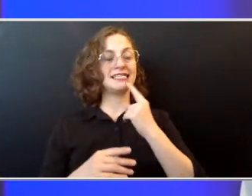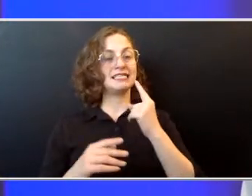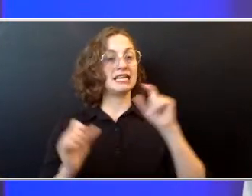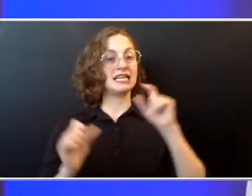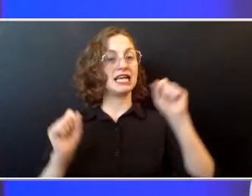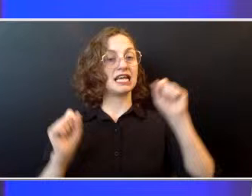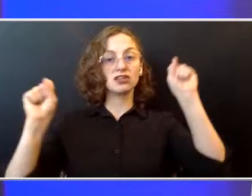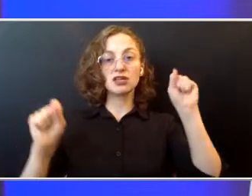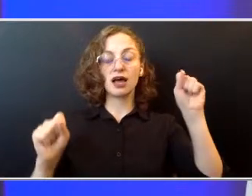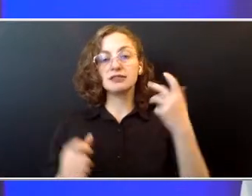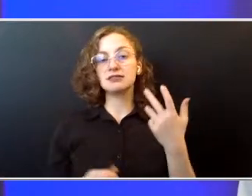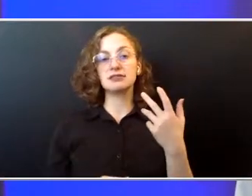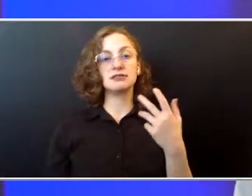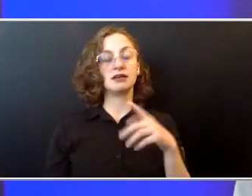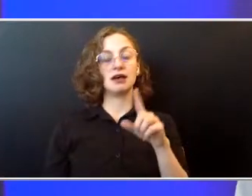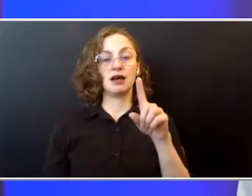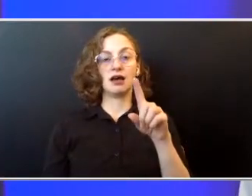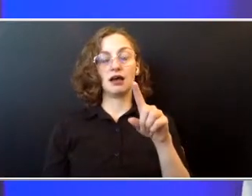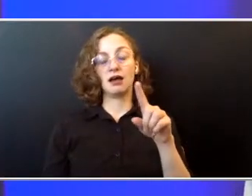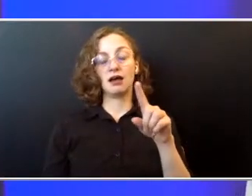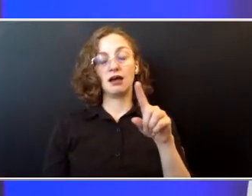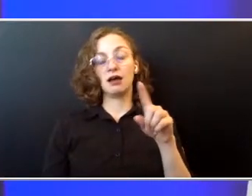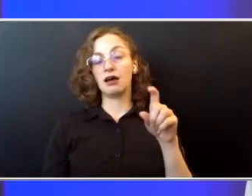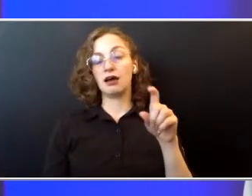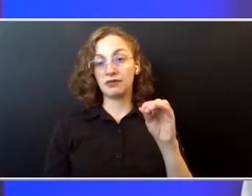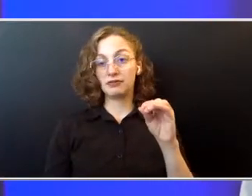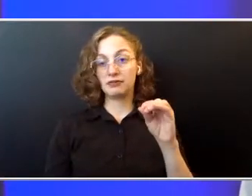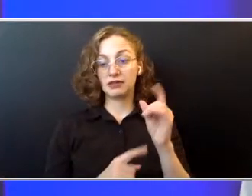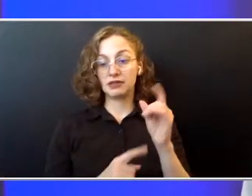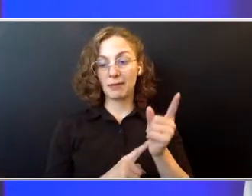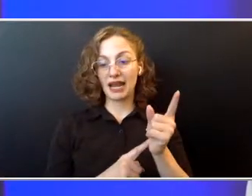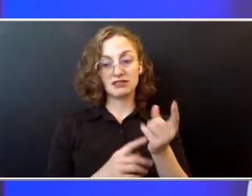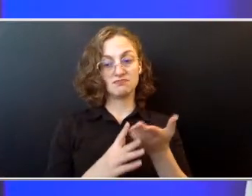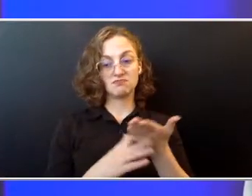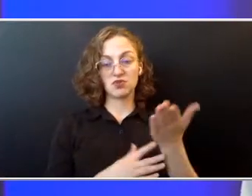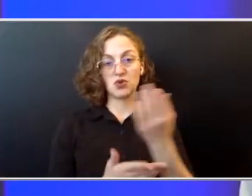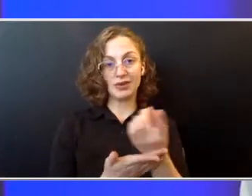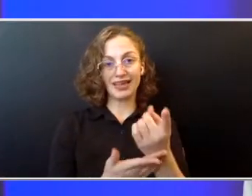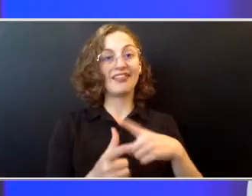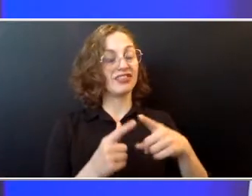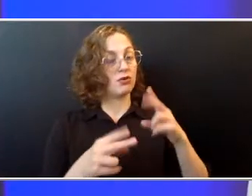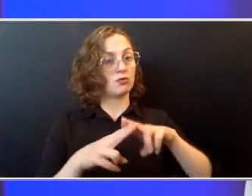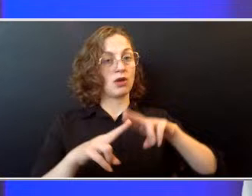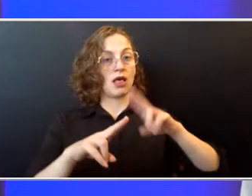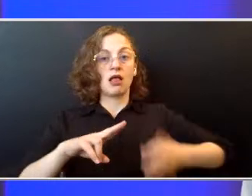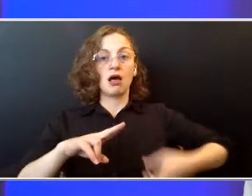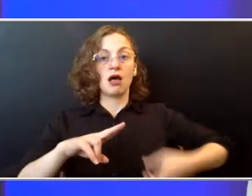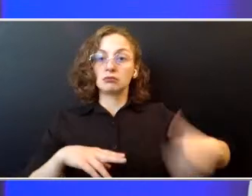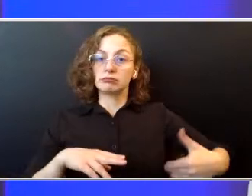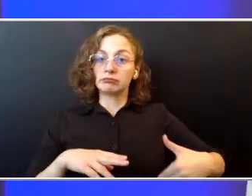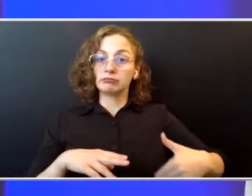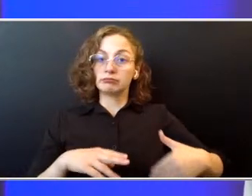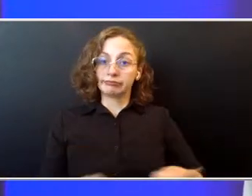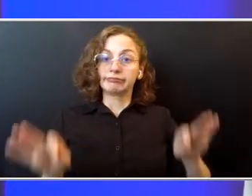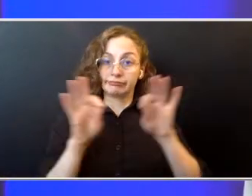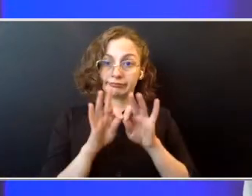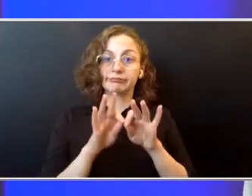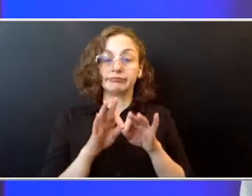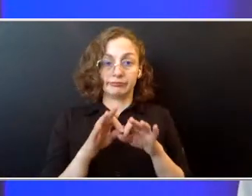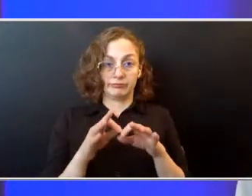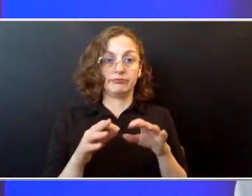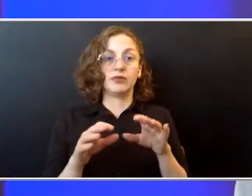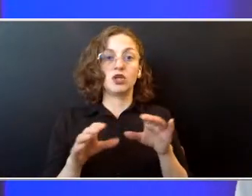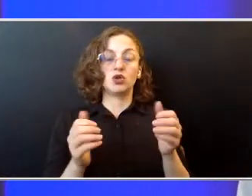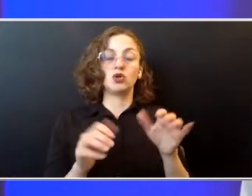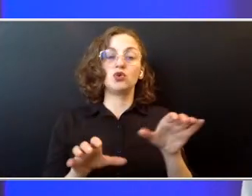minutes of vigorous exercise. And then weight loss. Weight loss is very important, and you do that by having a healthy diet and getting regular exercise. So